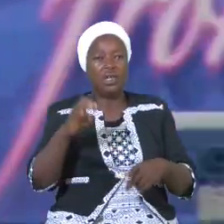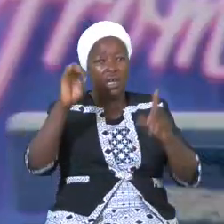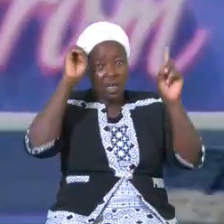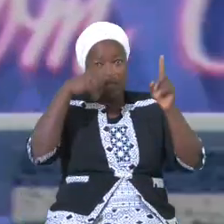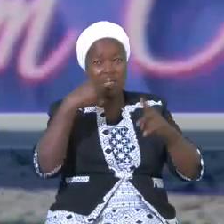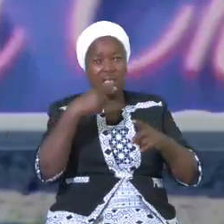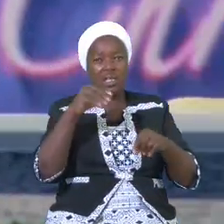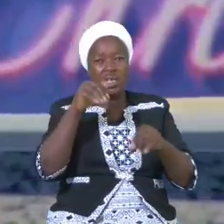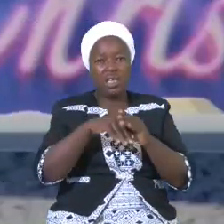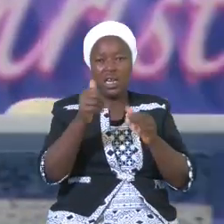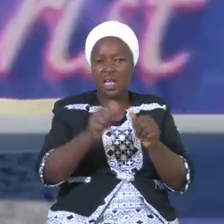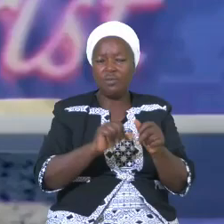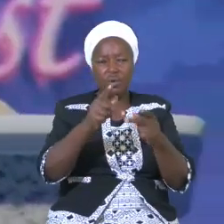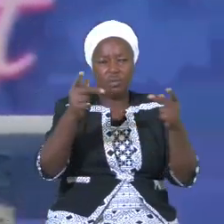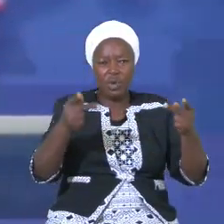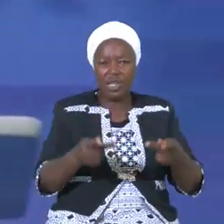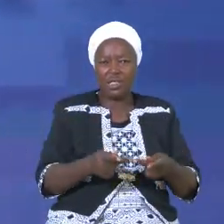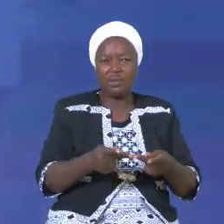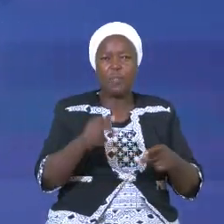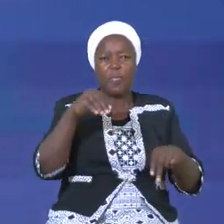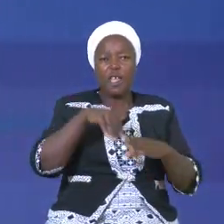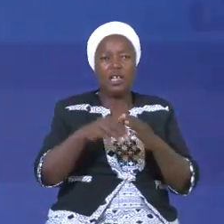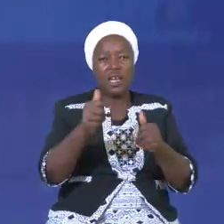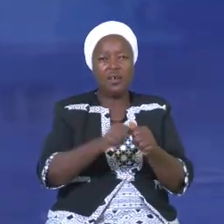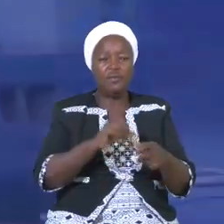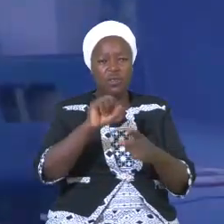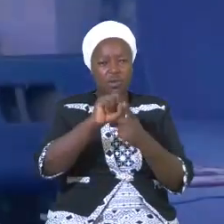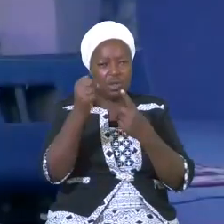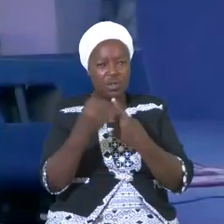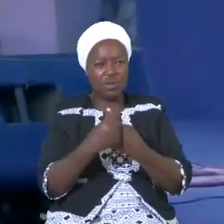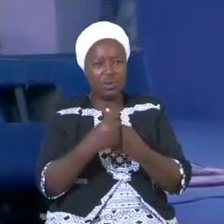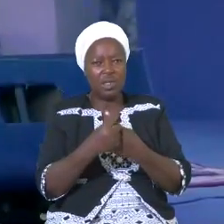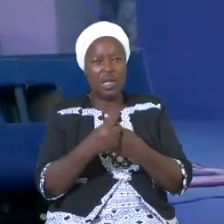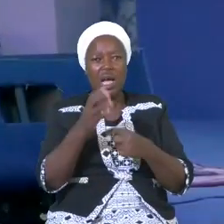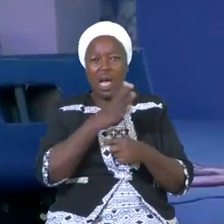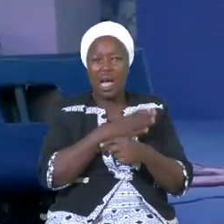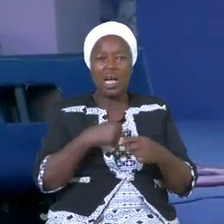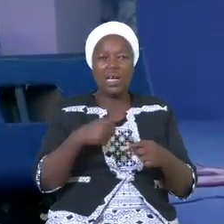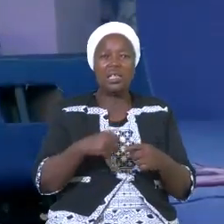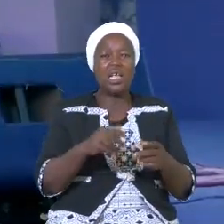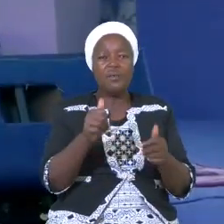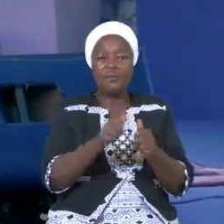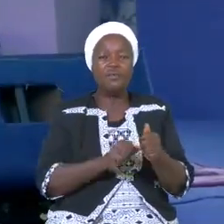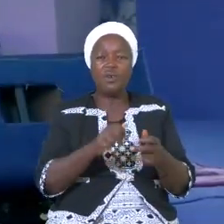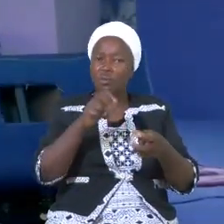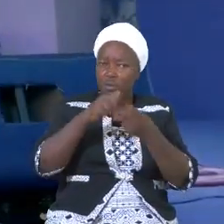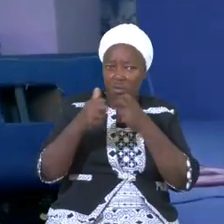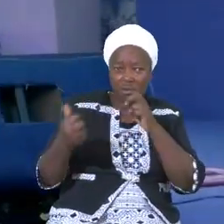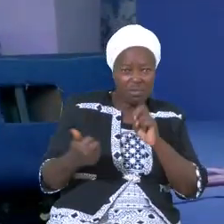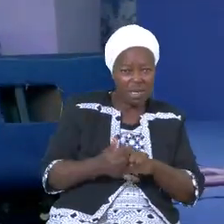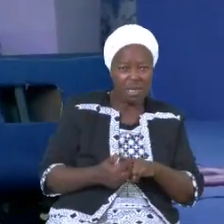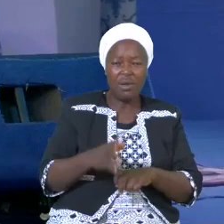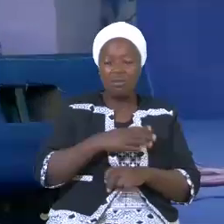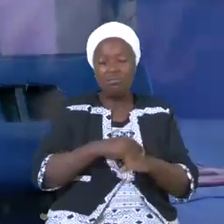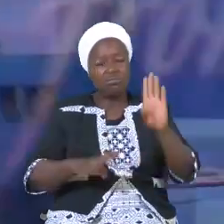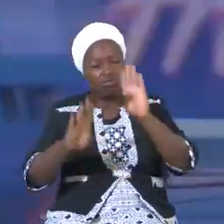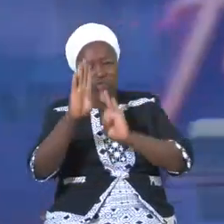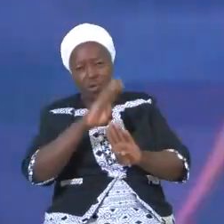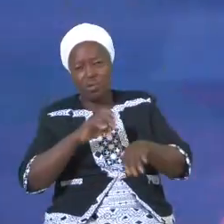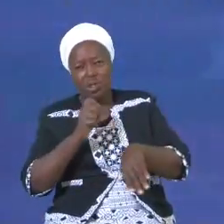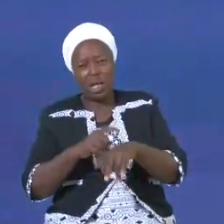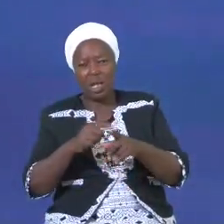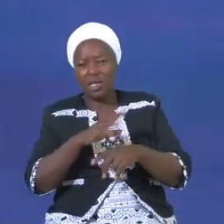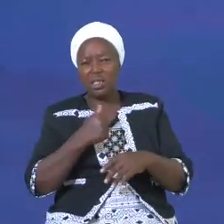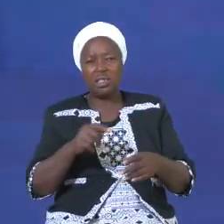every place in every situation and every crossroads anytime you have to make a decision you